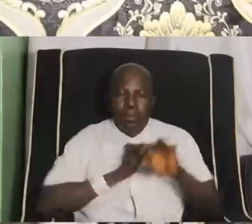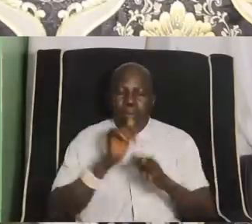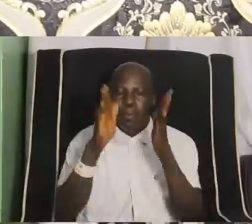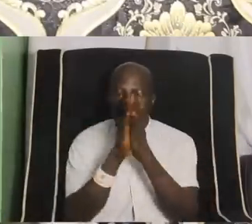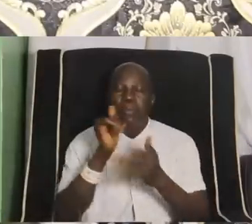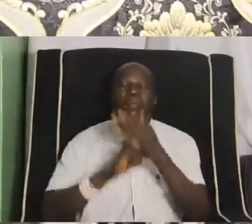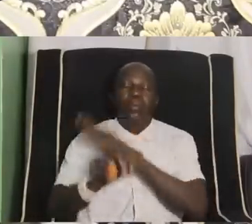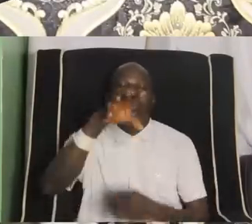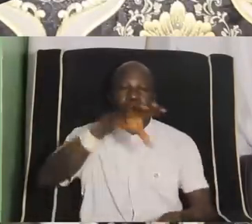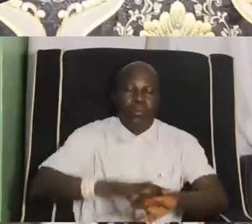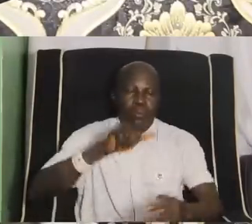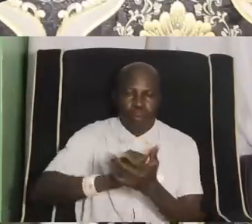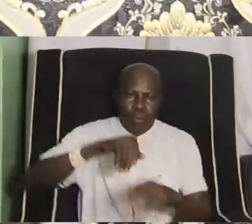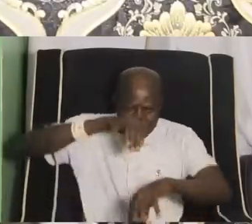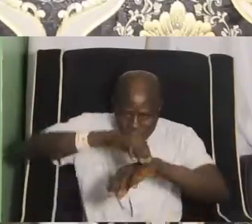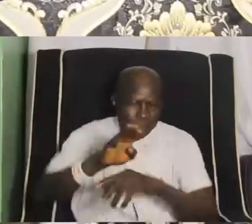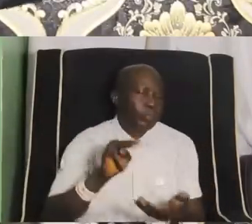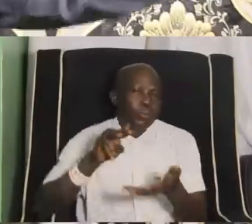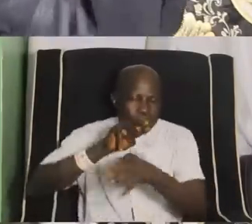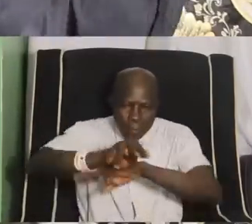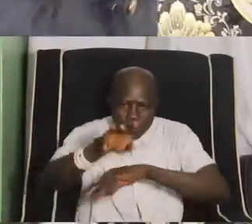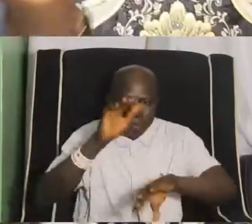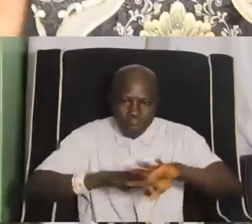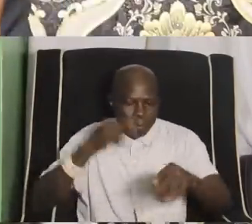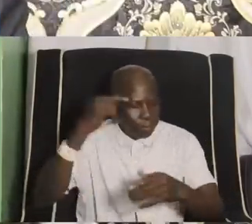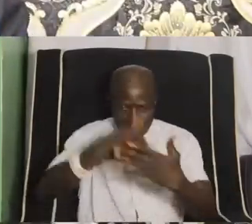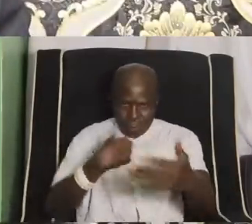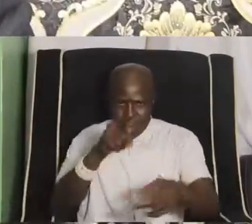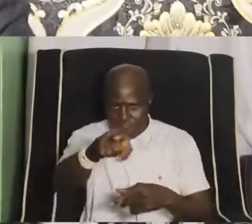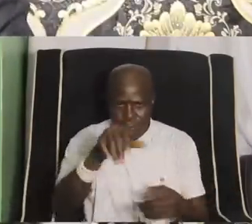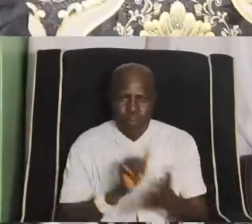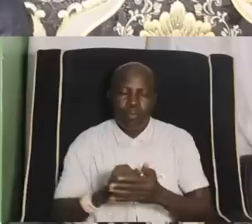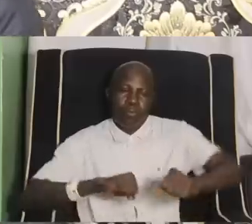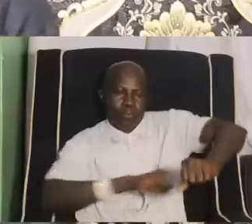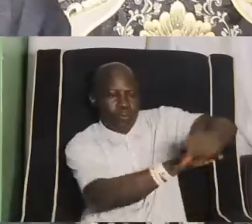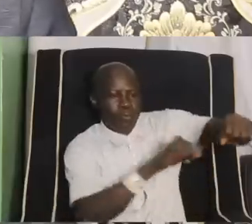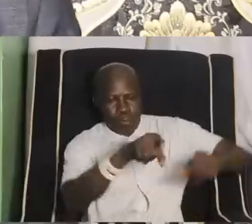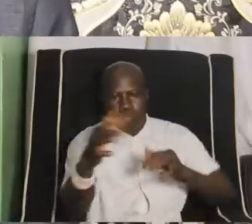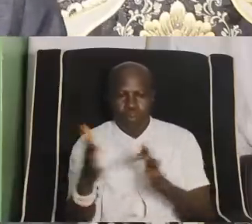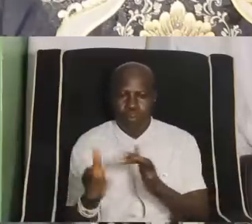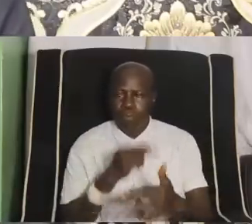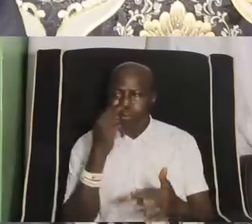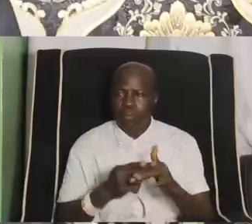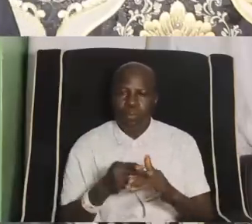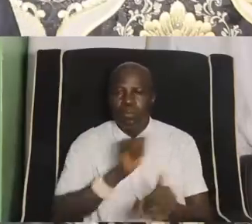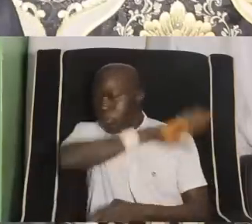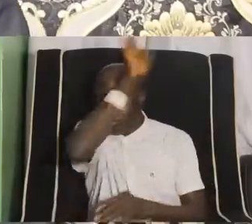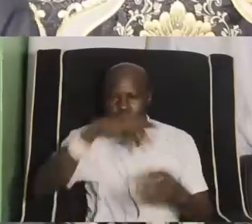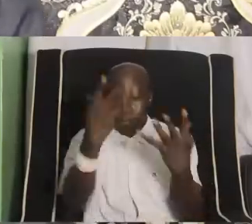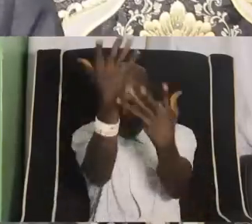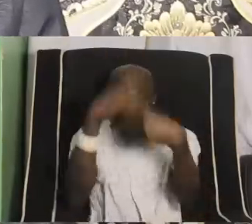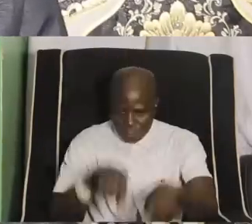mi to yan mi to me ni se o na ni mo pe to ni ti re yo je alati leyin fun oruko Jesu amen o ni wale